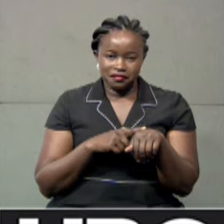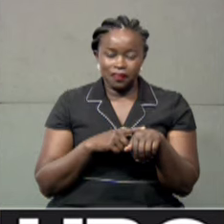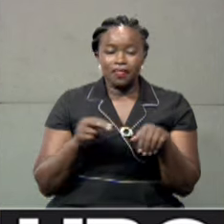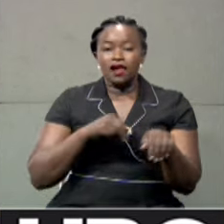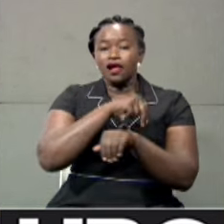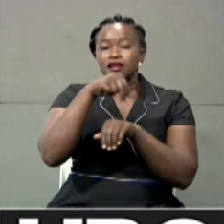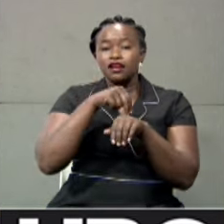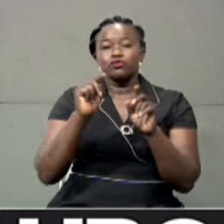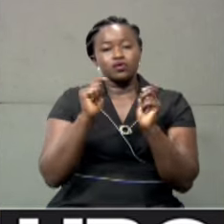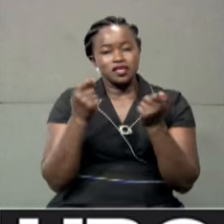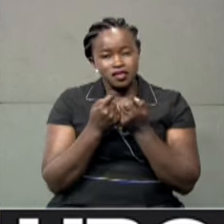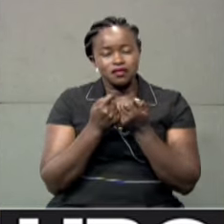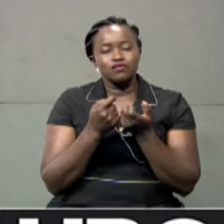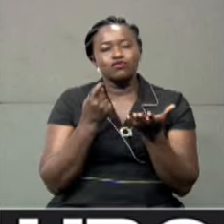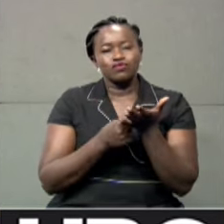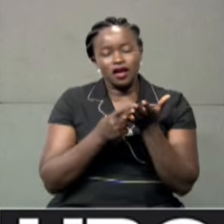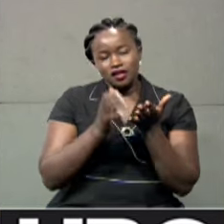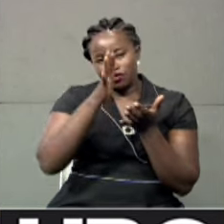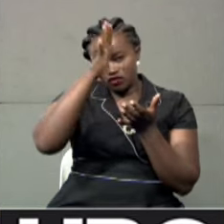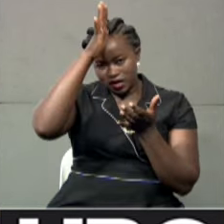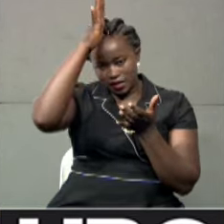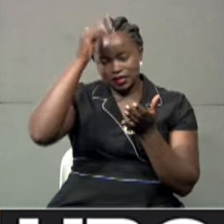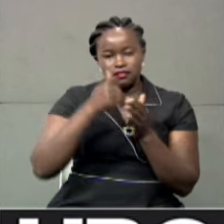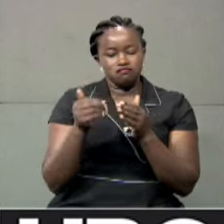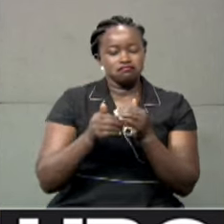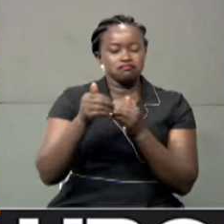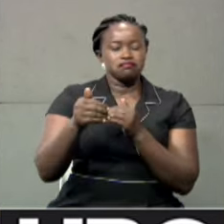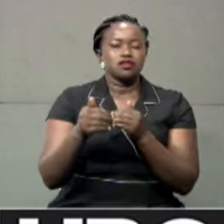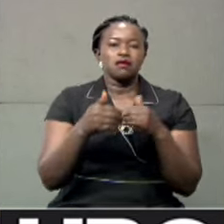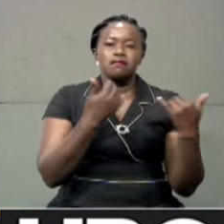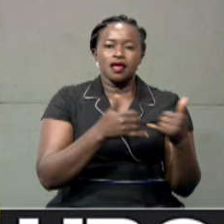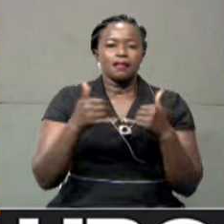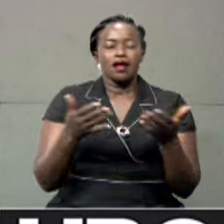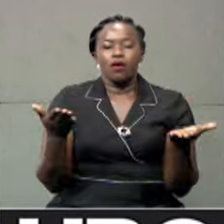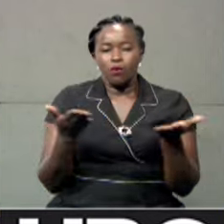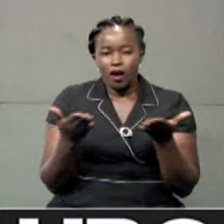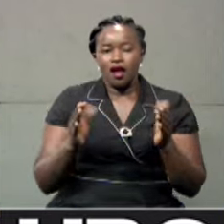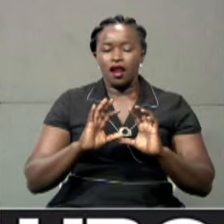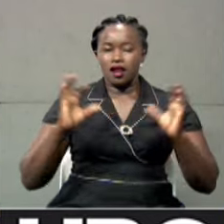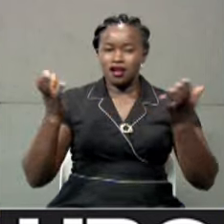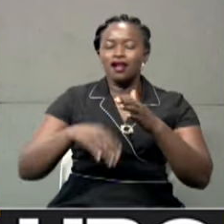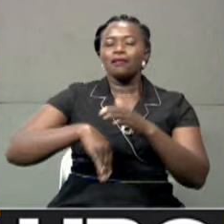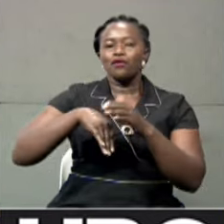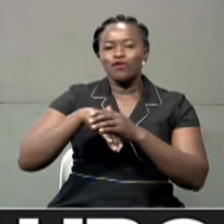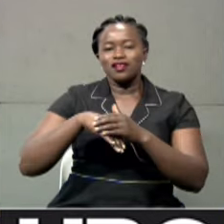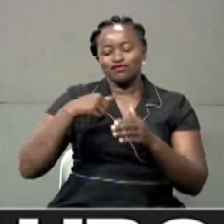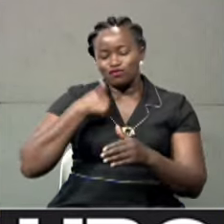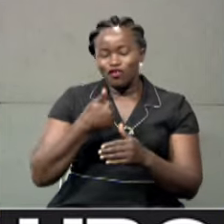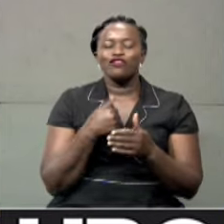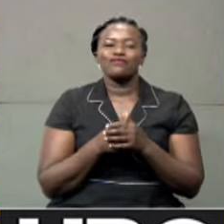national team, Uganda Cranes, is going to play in Nambole tomorrow.